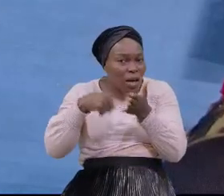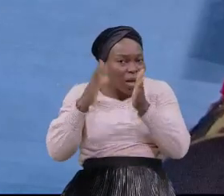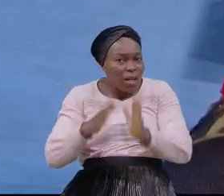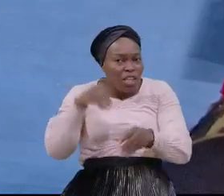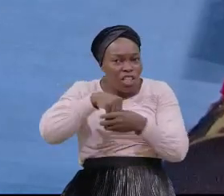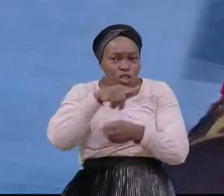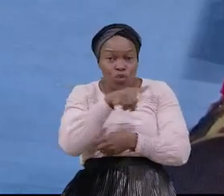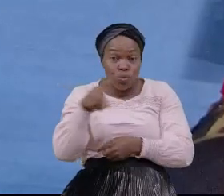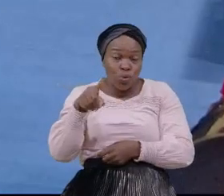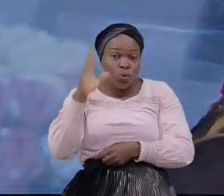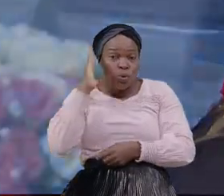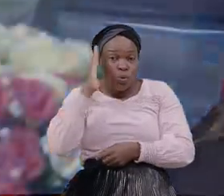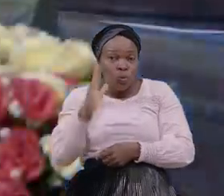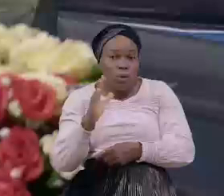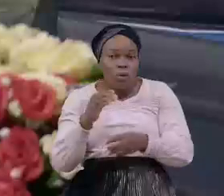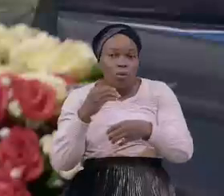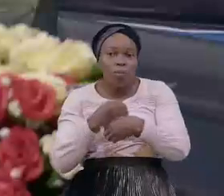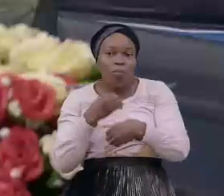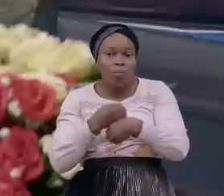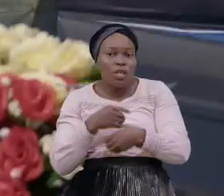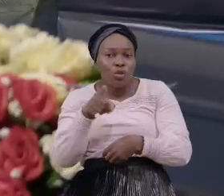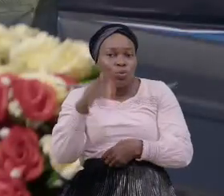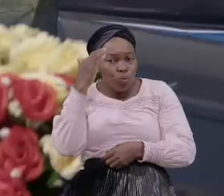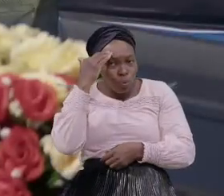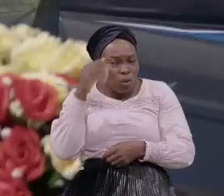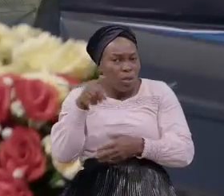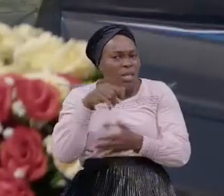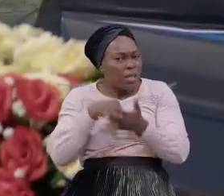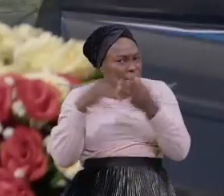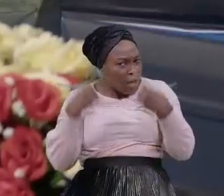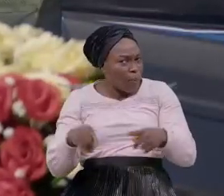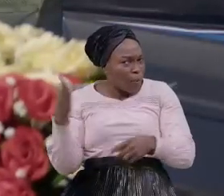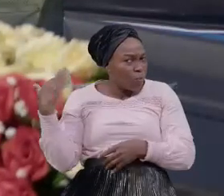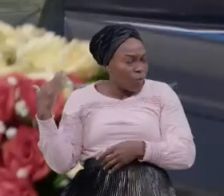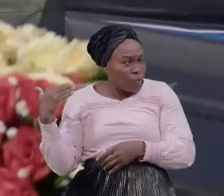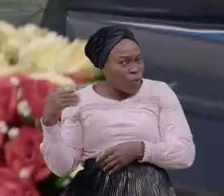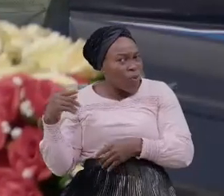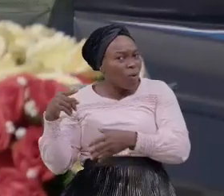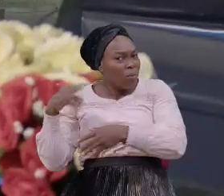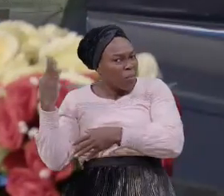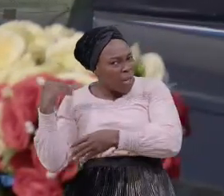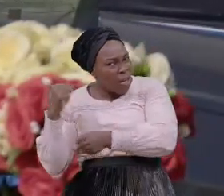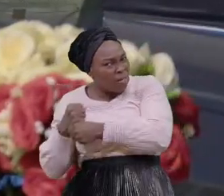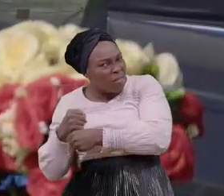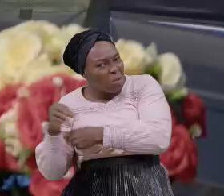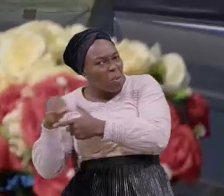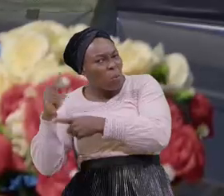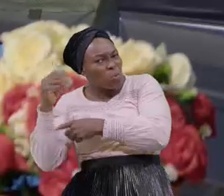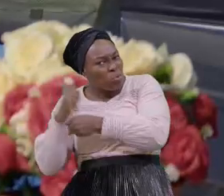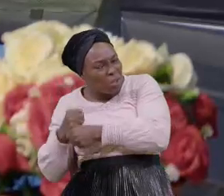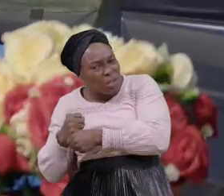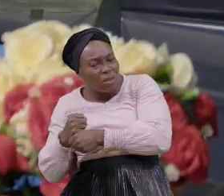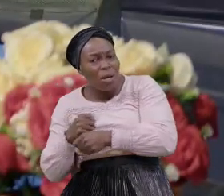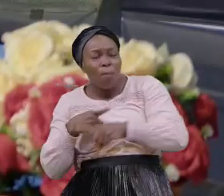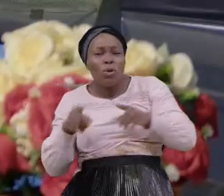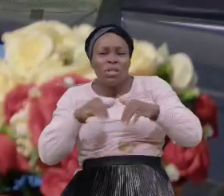it up. This happened at that time. How did I turn that around? How did I overcome that? How did I